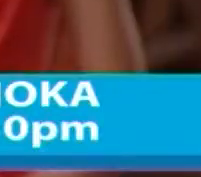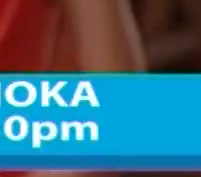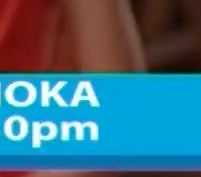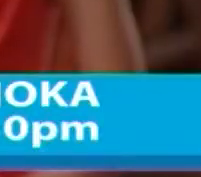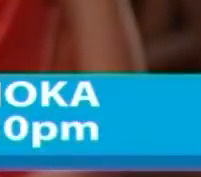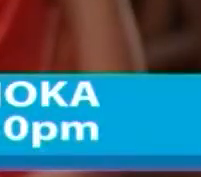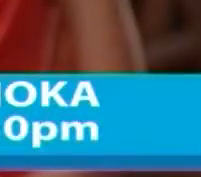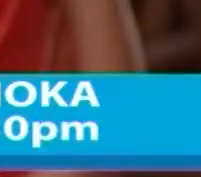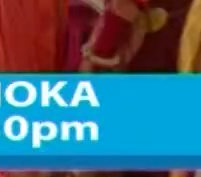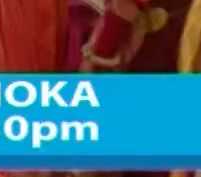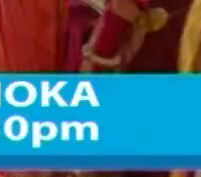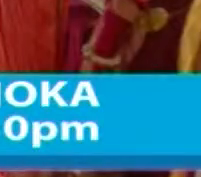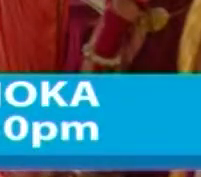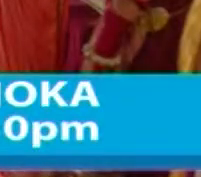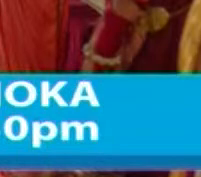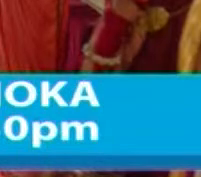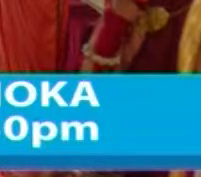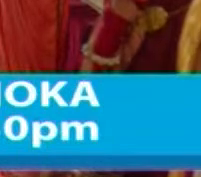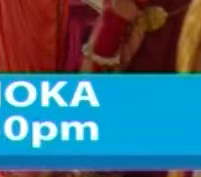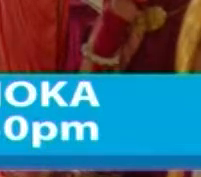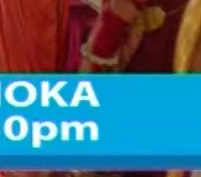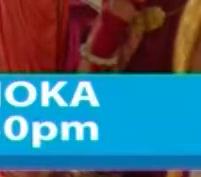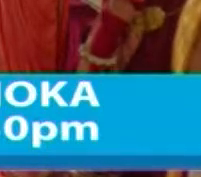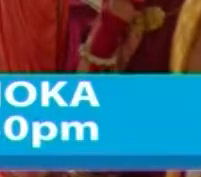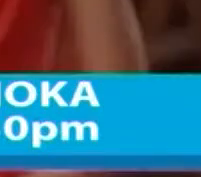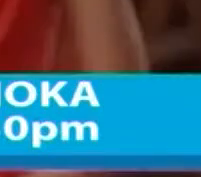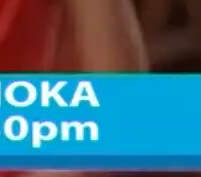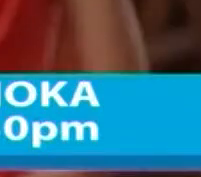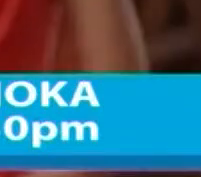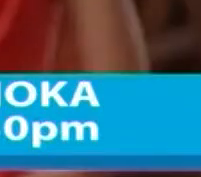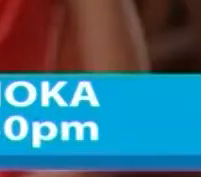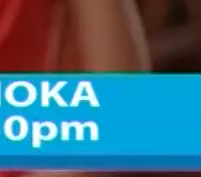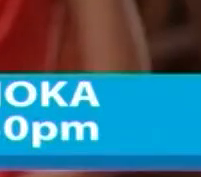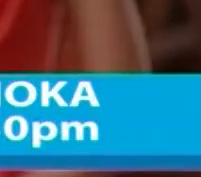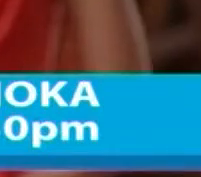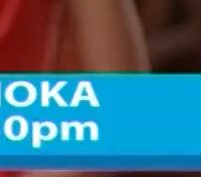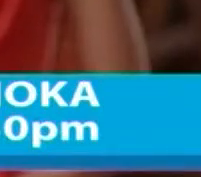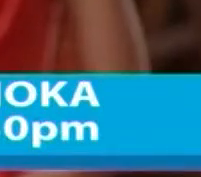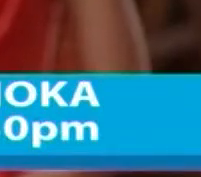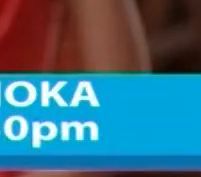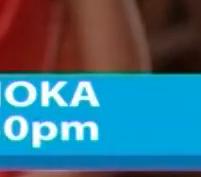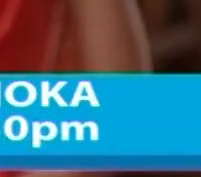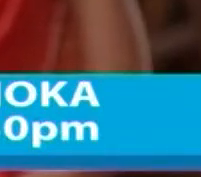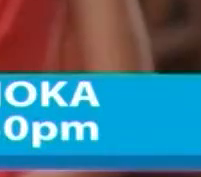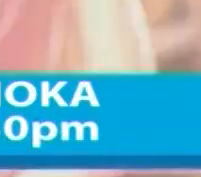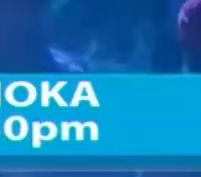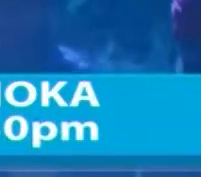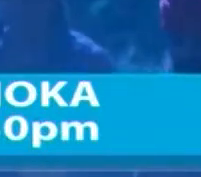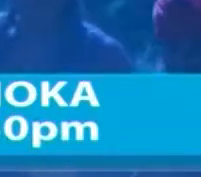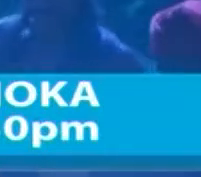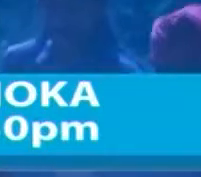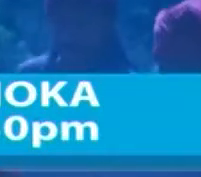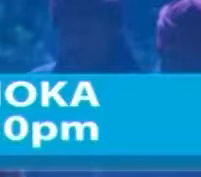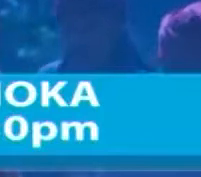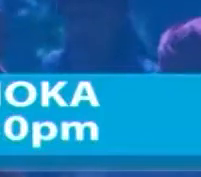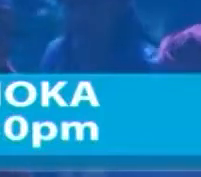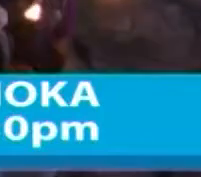I will hunt them down. I will go to any extent to protect my motherland. I will not hesitate and step back.